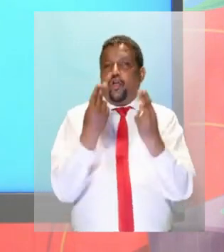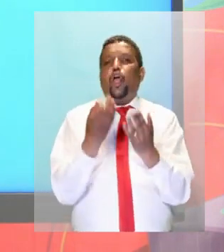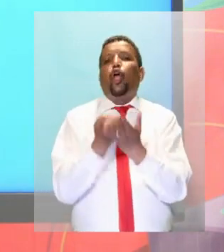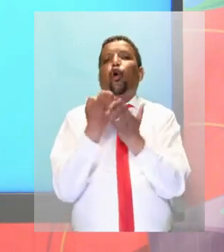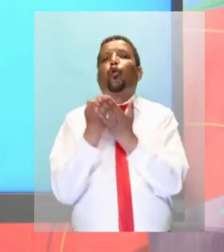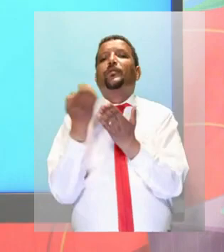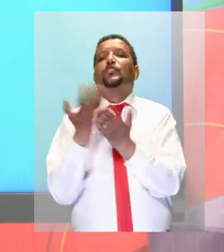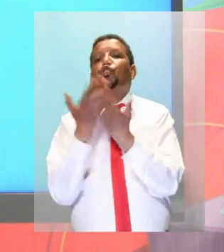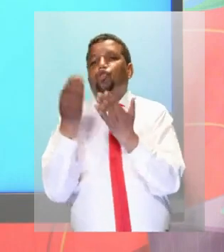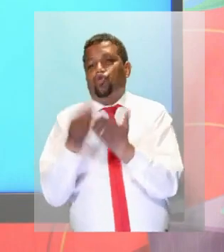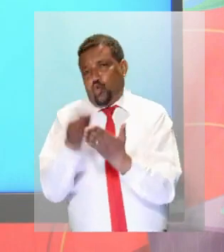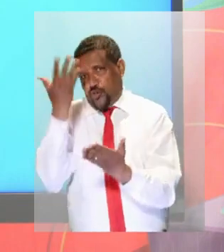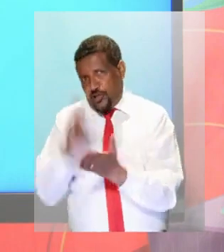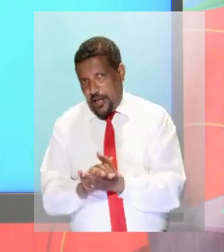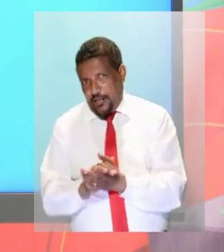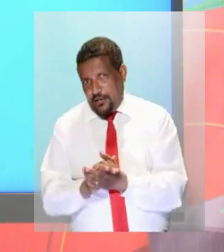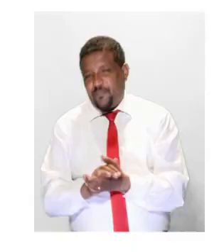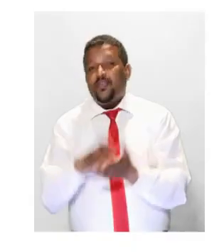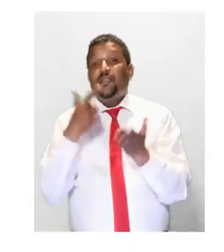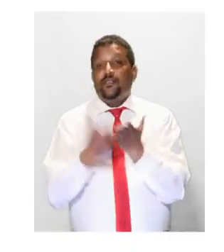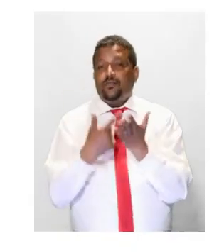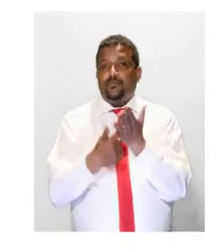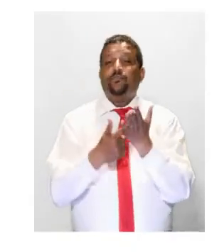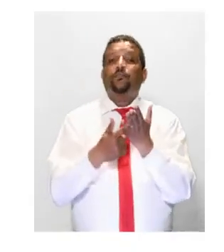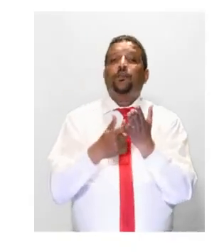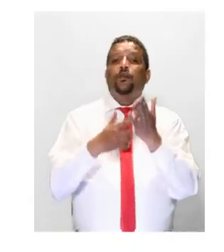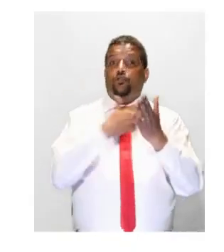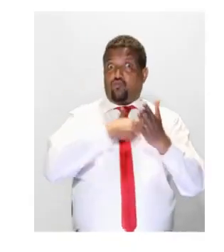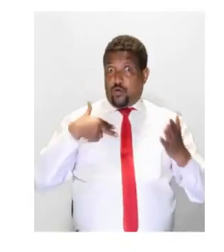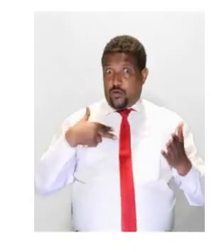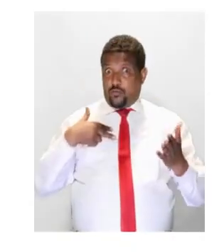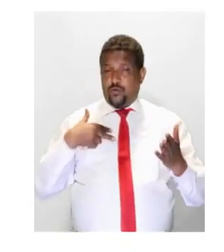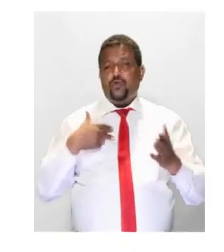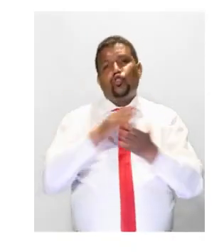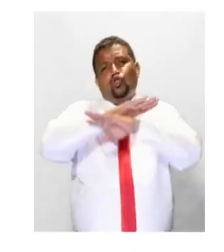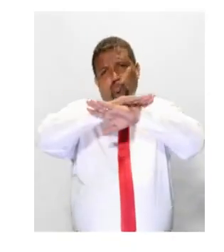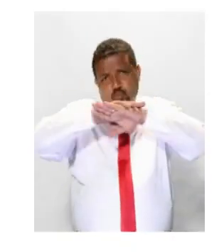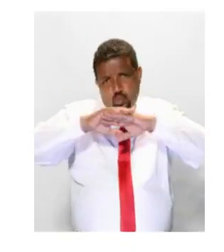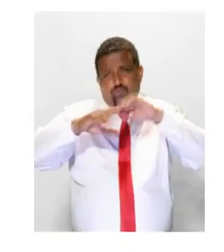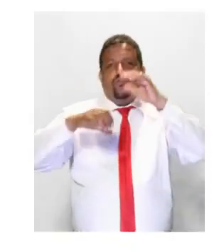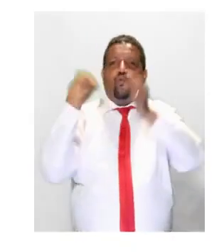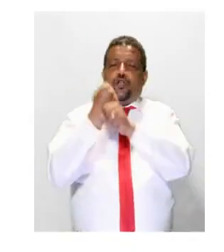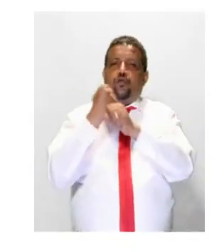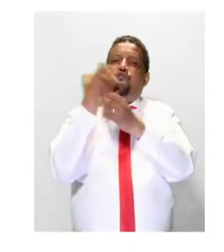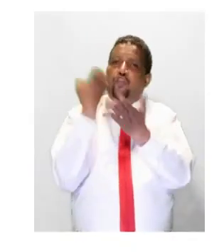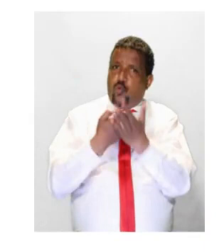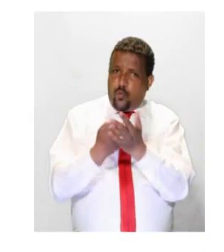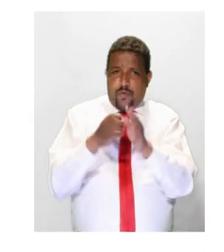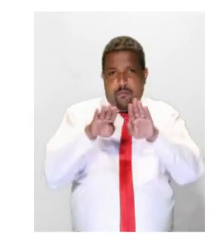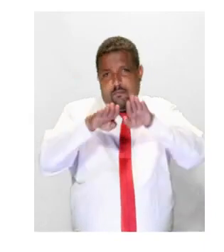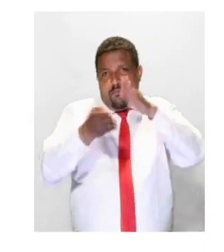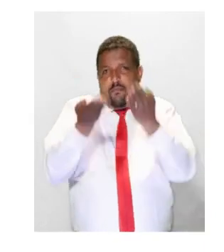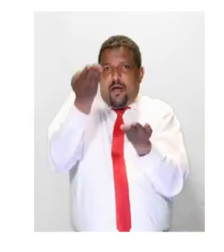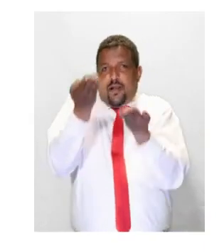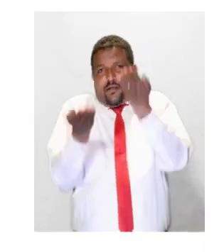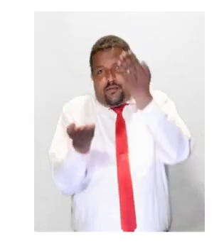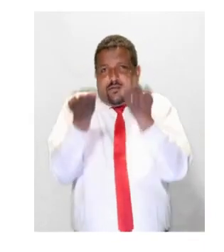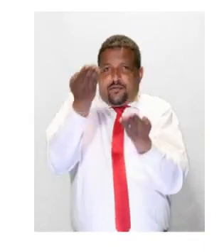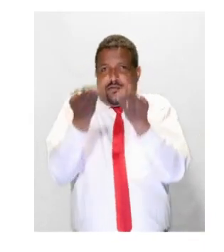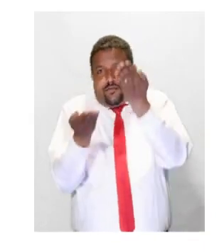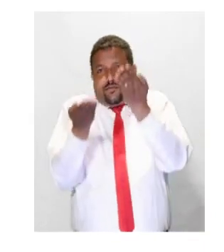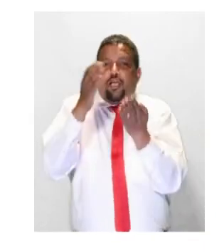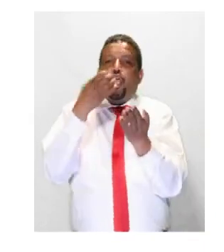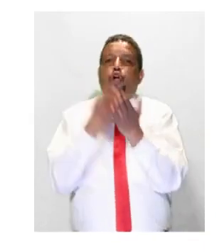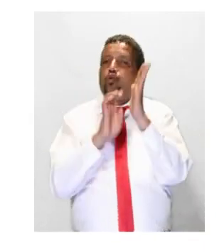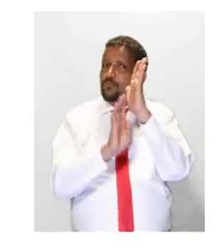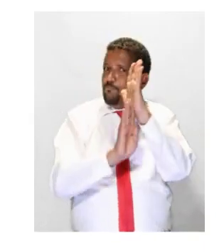command economy system, absence of wasteful competition, smooth working of the economy, balanced economic growth. That means